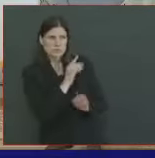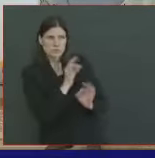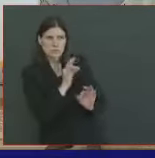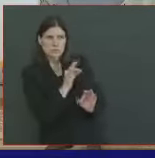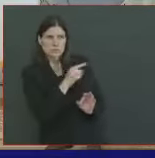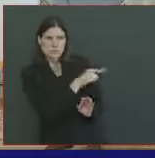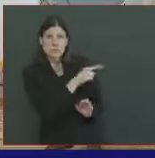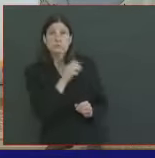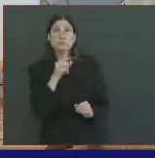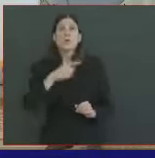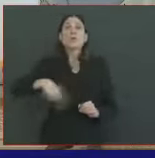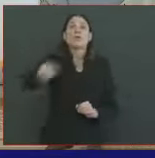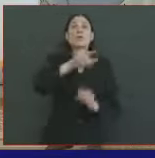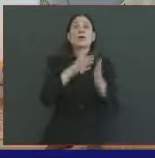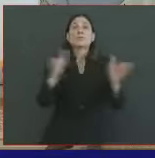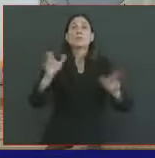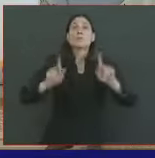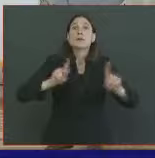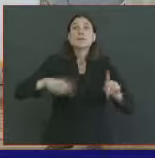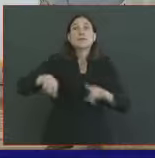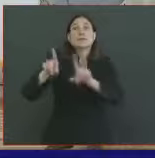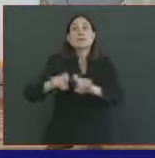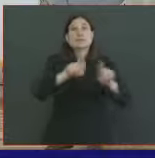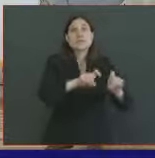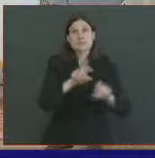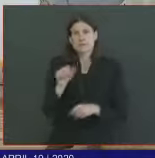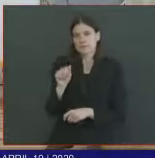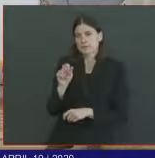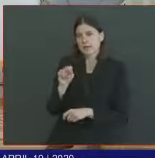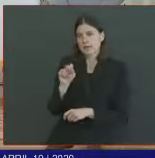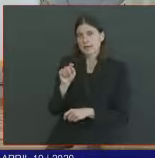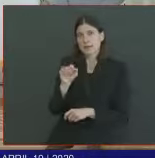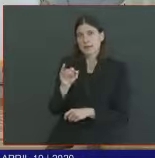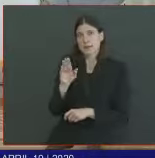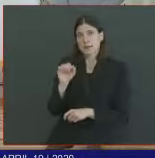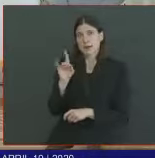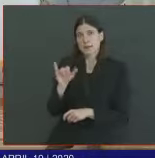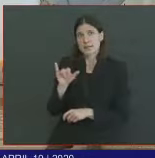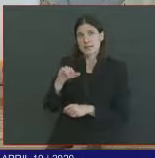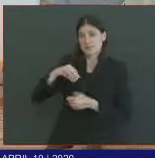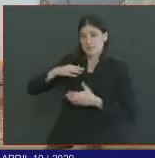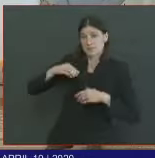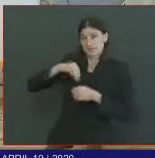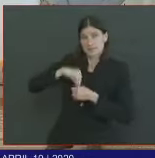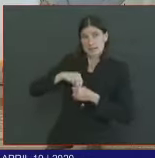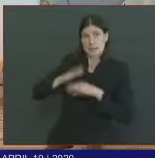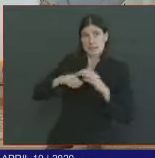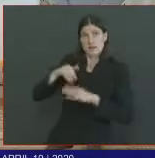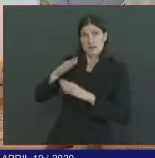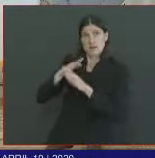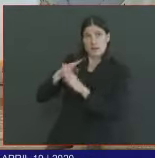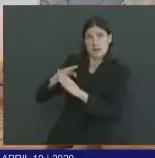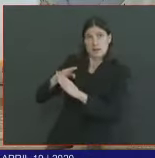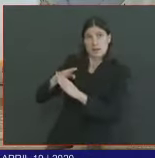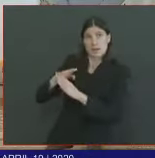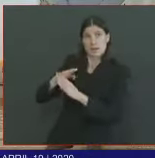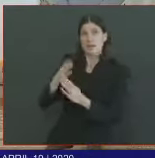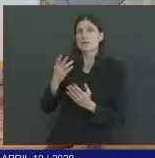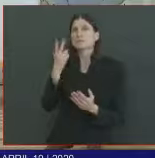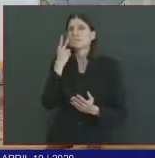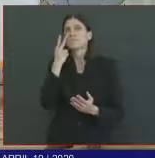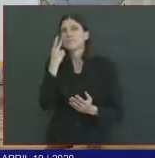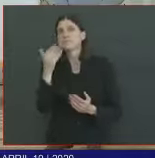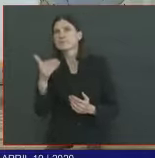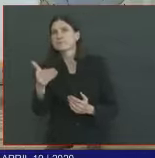there. By the way, there's an issue of supply on that as well. I would like to point out that right now Rhode Island is